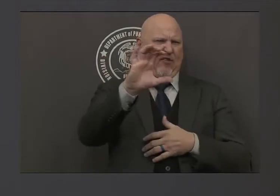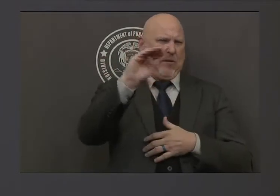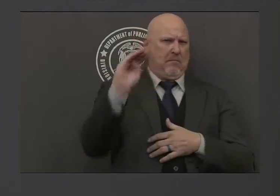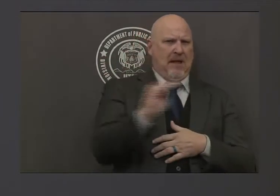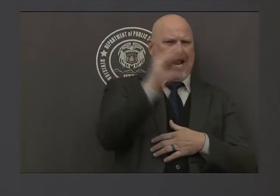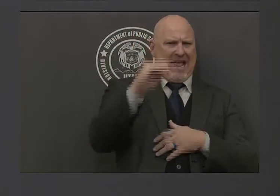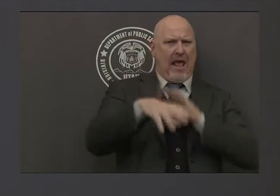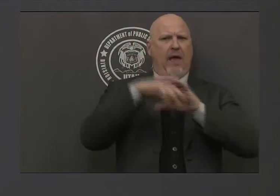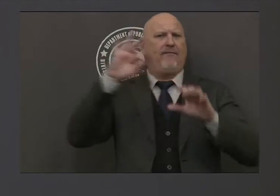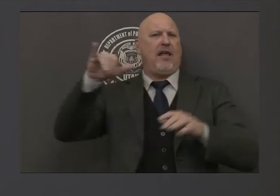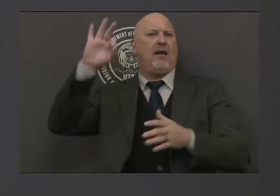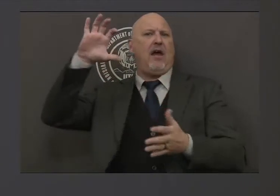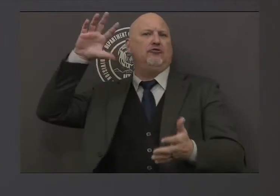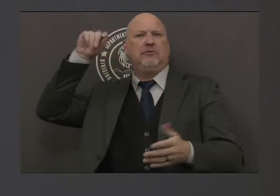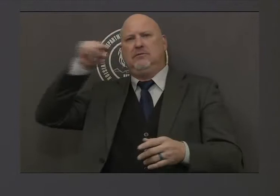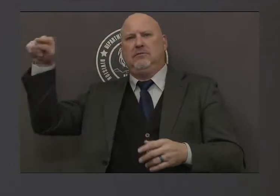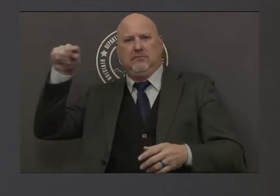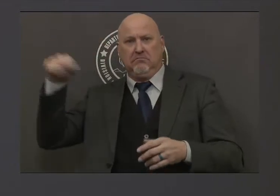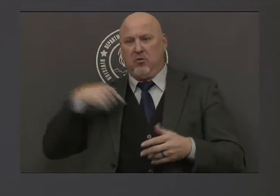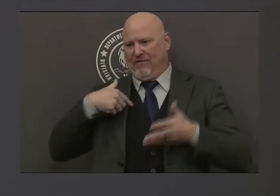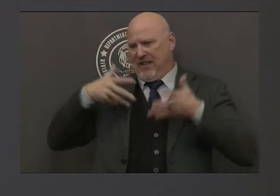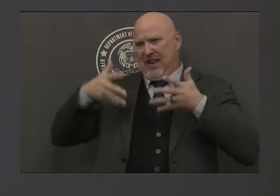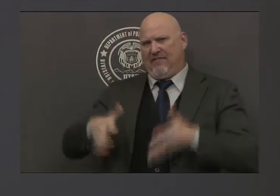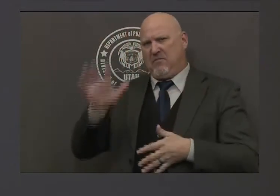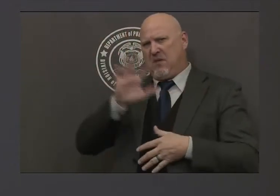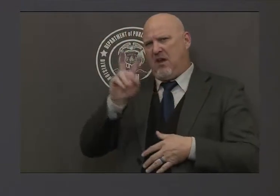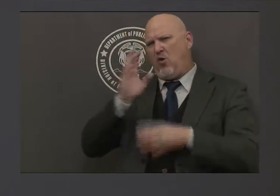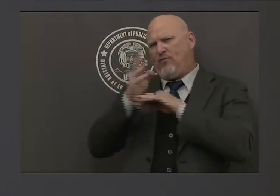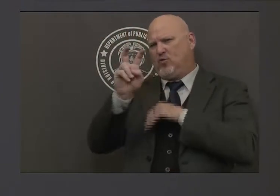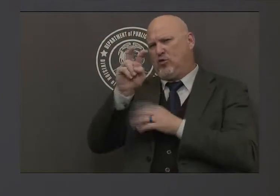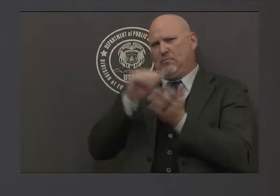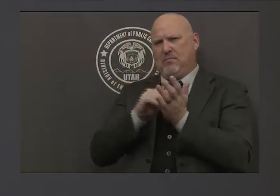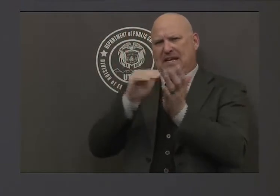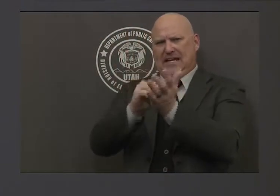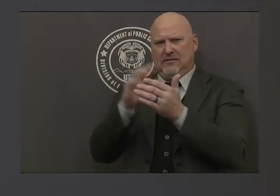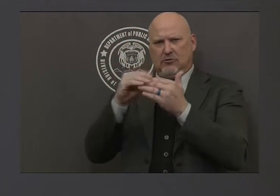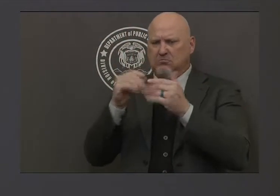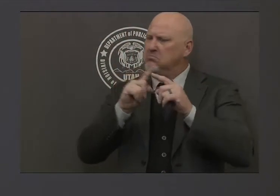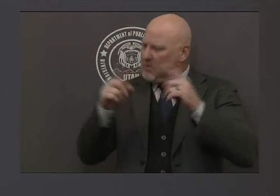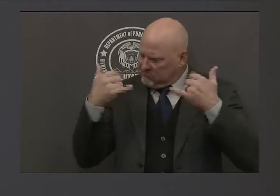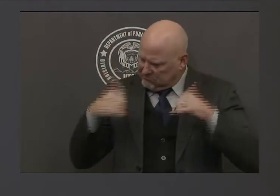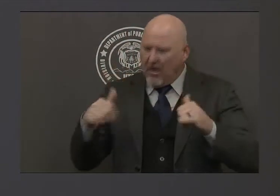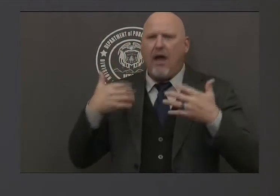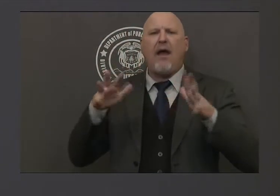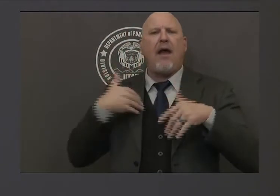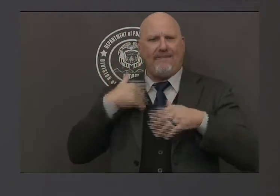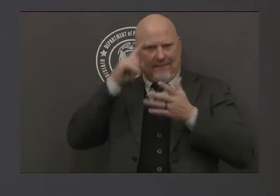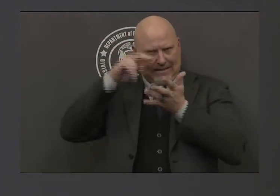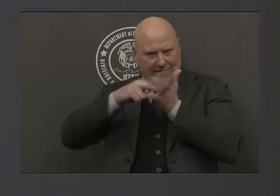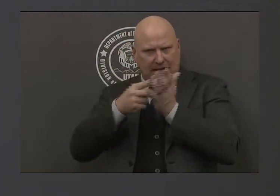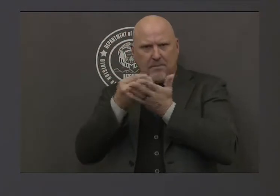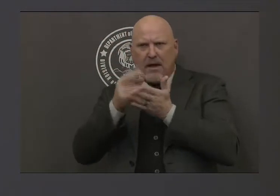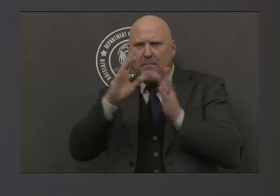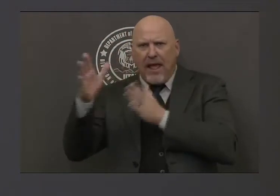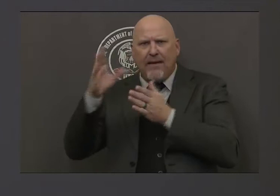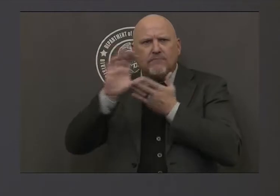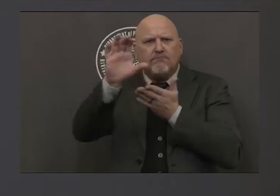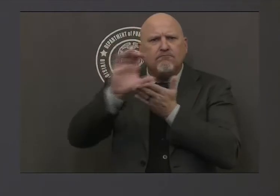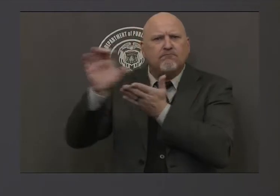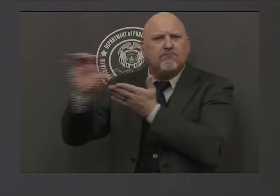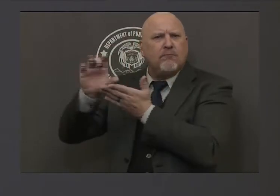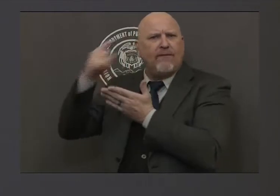allocated. This unpaid balance includes allocations for which goods and services have already been provided